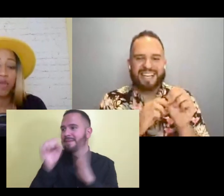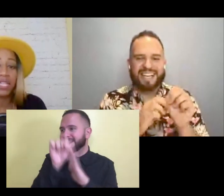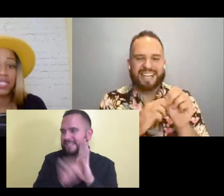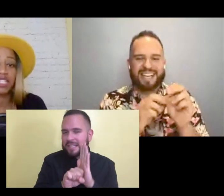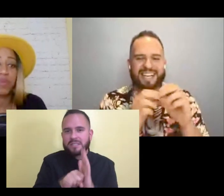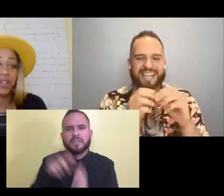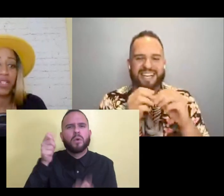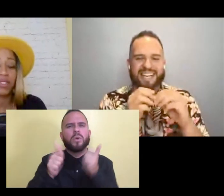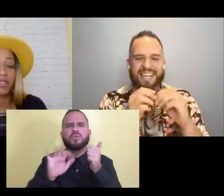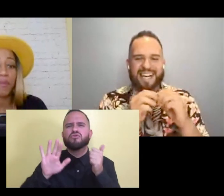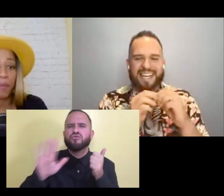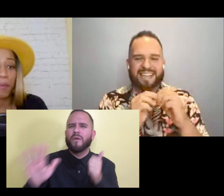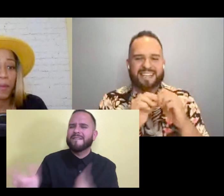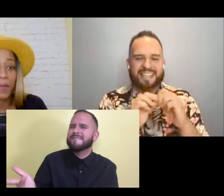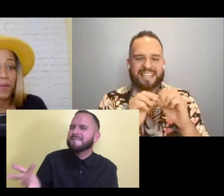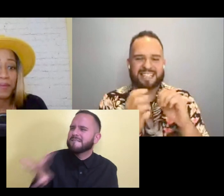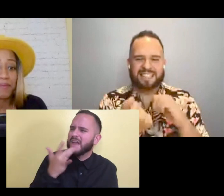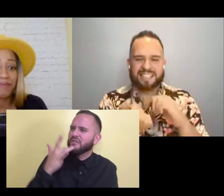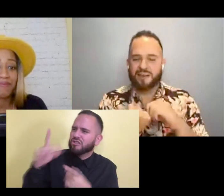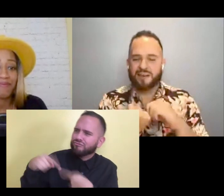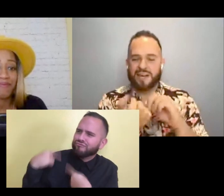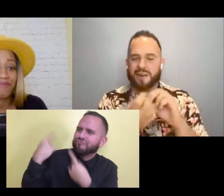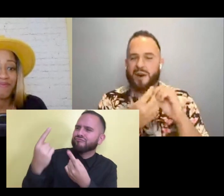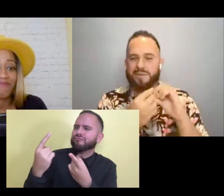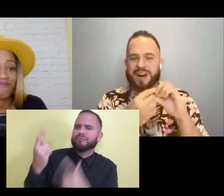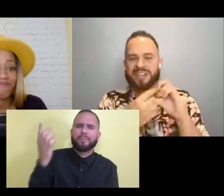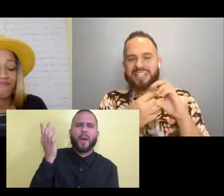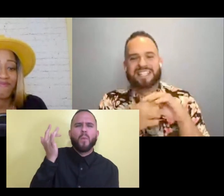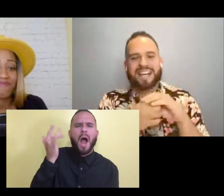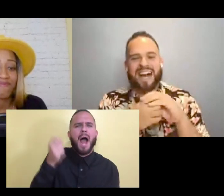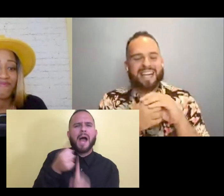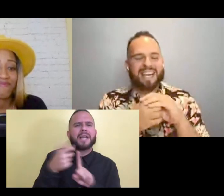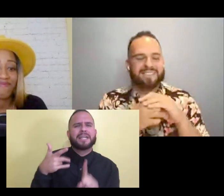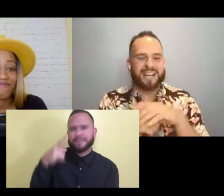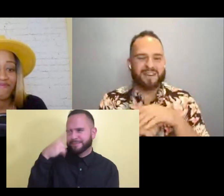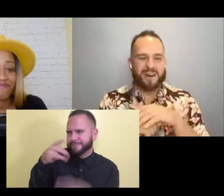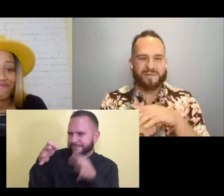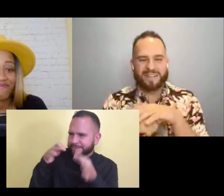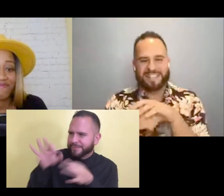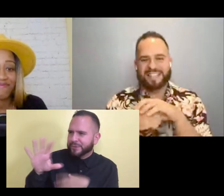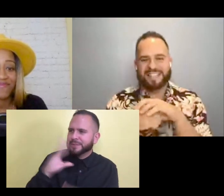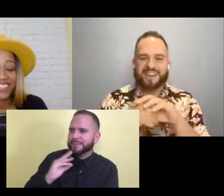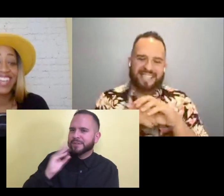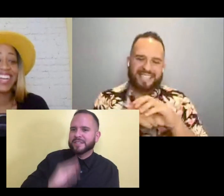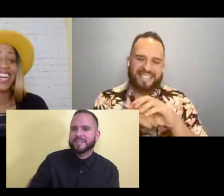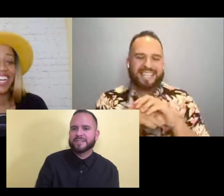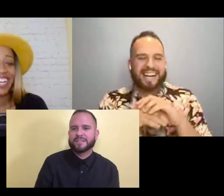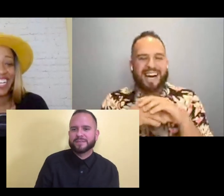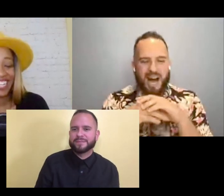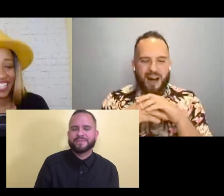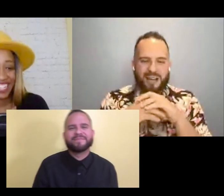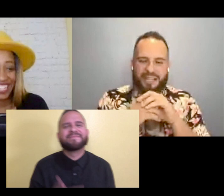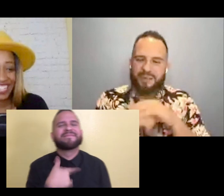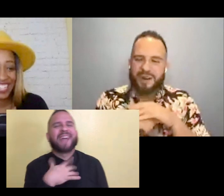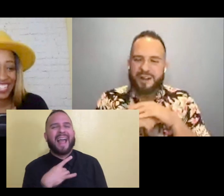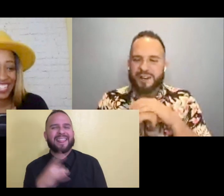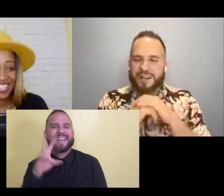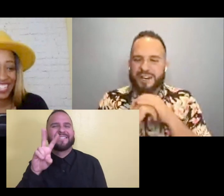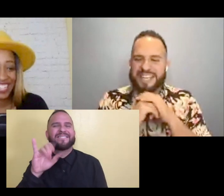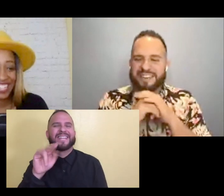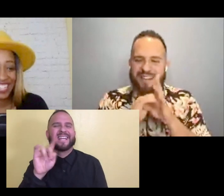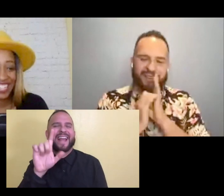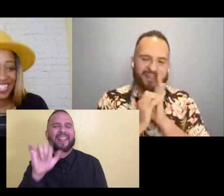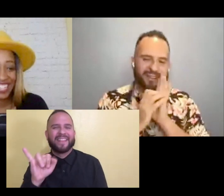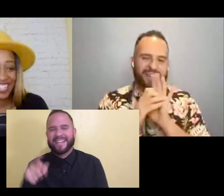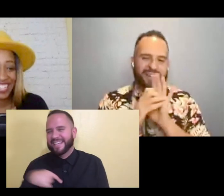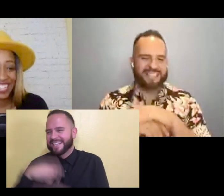and your best experience? I like your Nelly. She said, "Don't forget Guatemala." I can't forget Guatemala. That's right. You know what? I figured I'd save